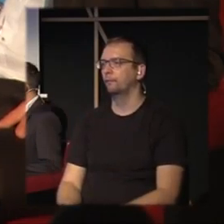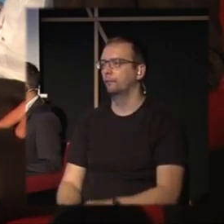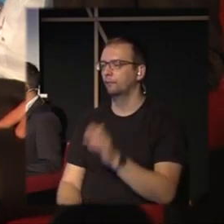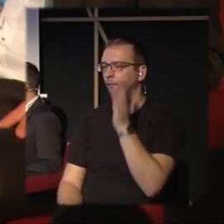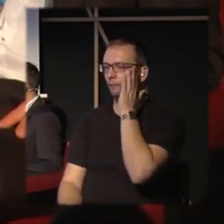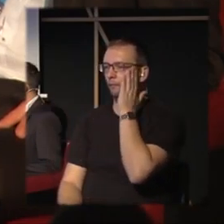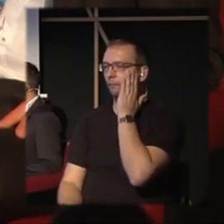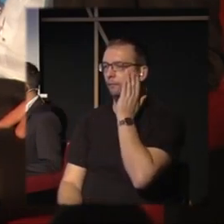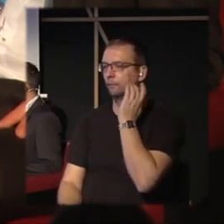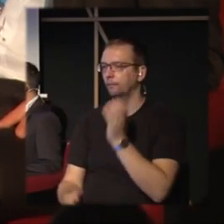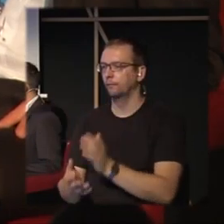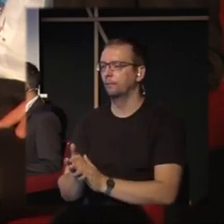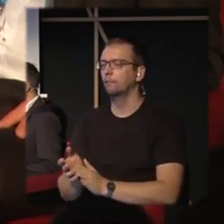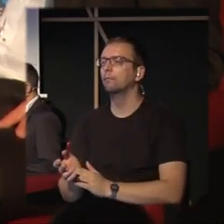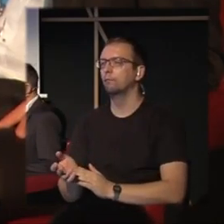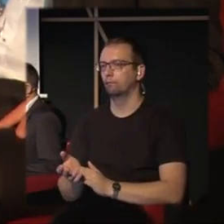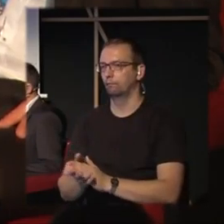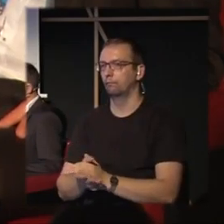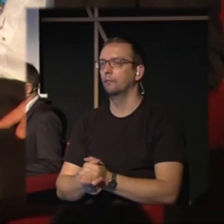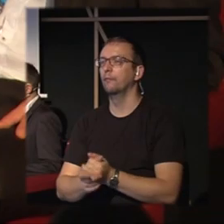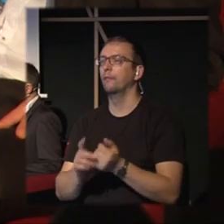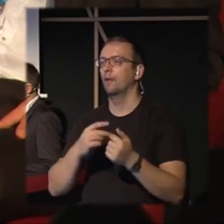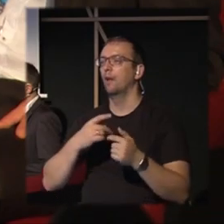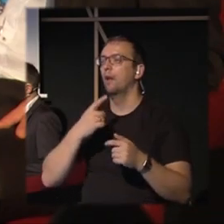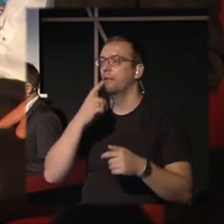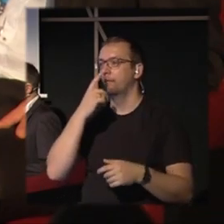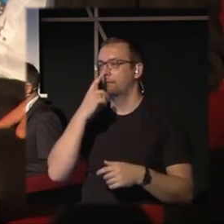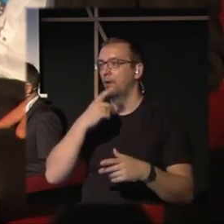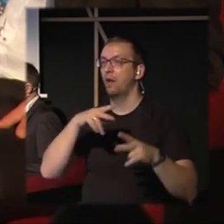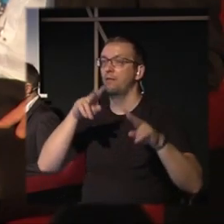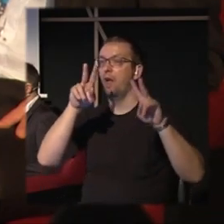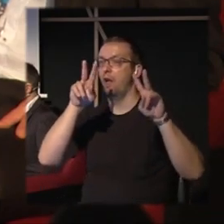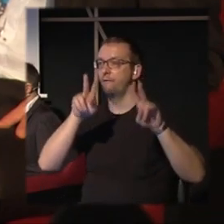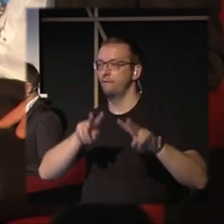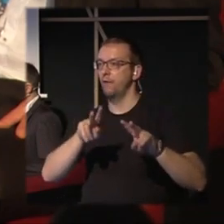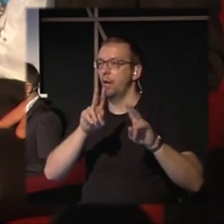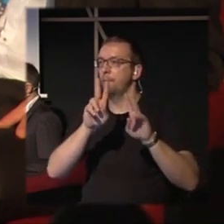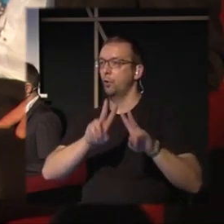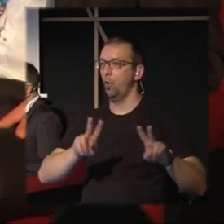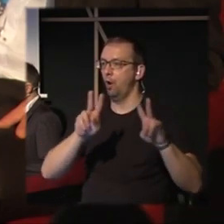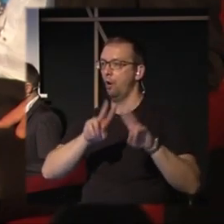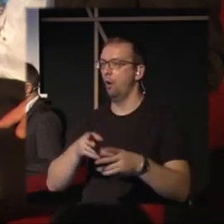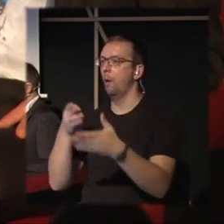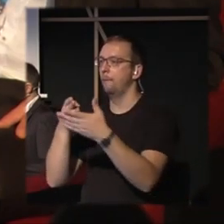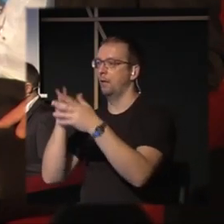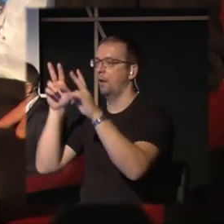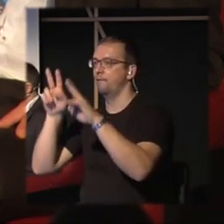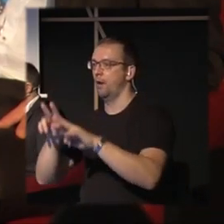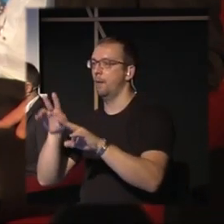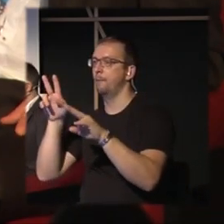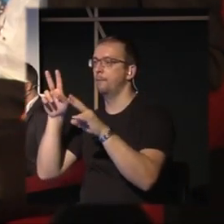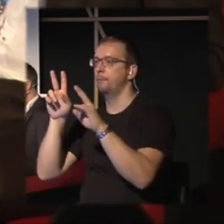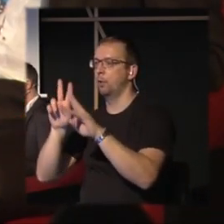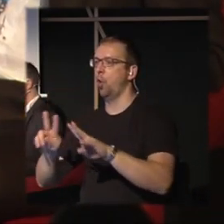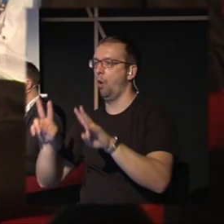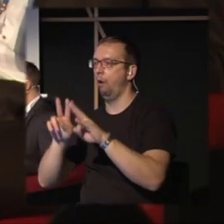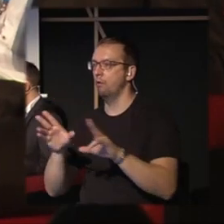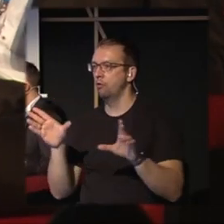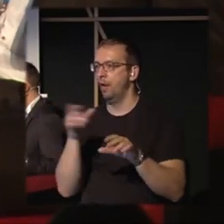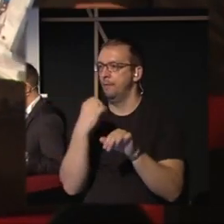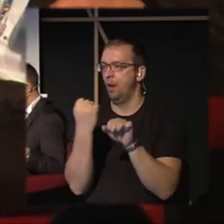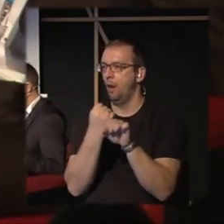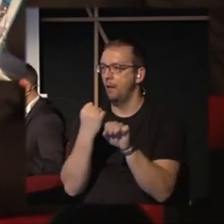because we are a small country and there is still a lack of information for disabled supporters. Most of